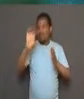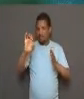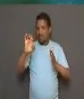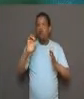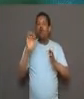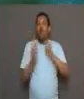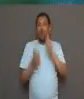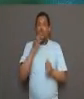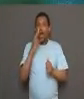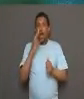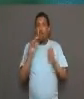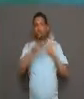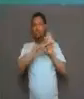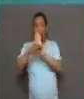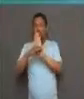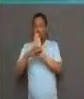different features.